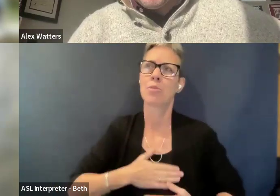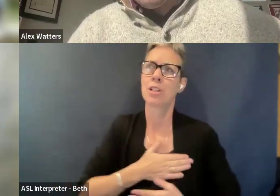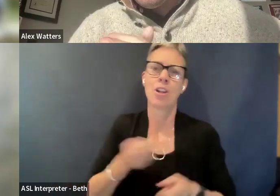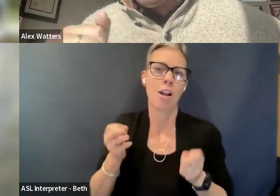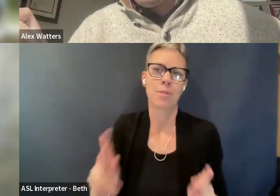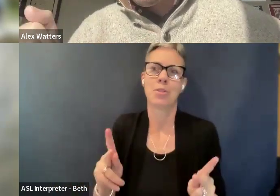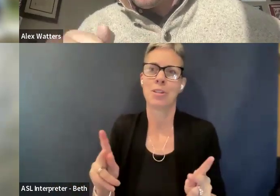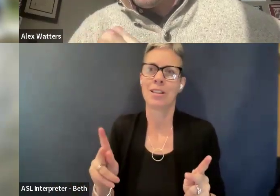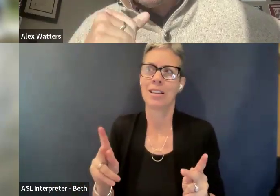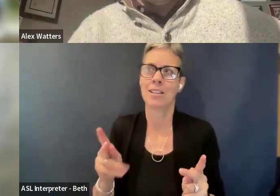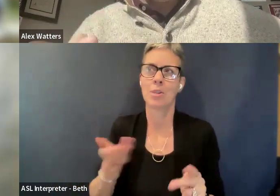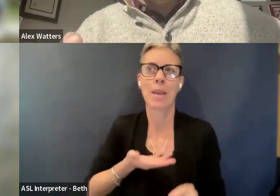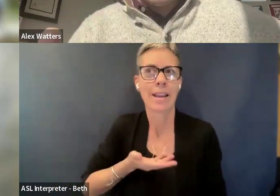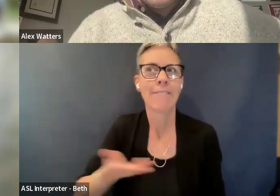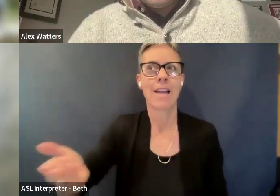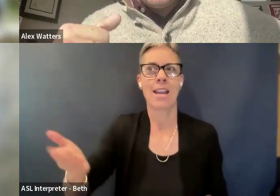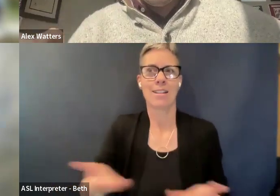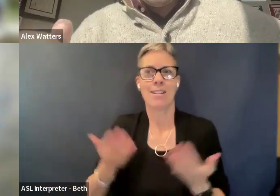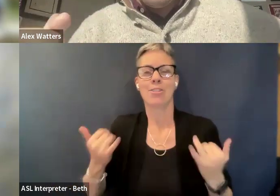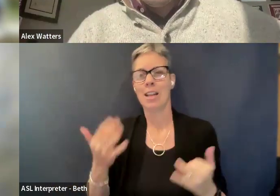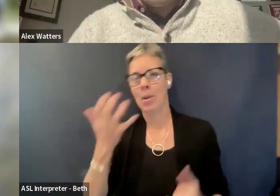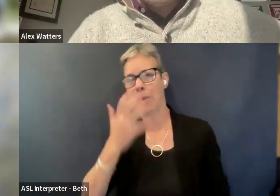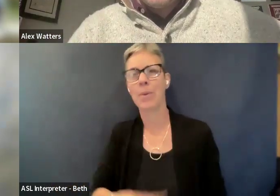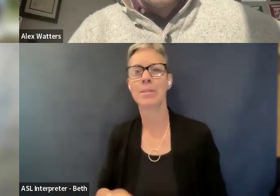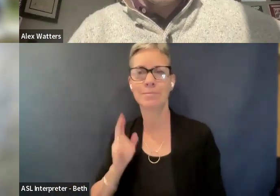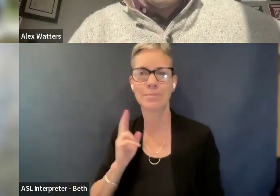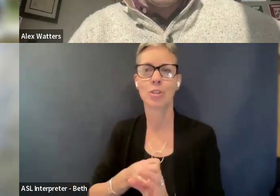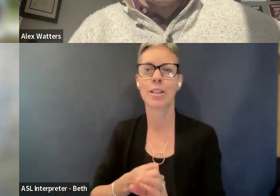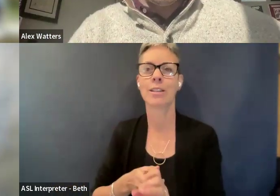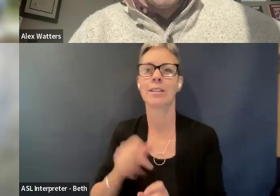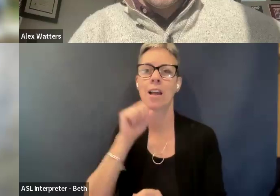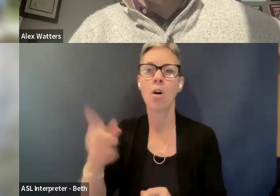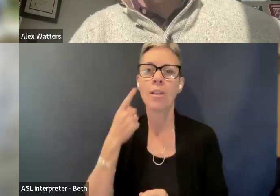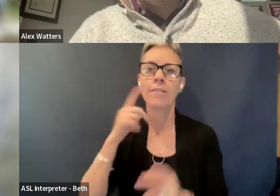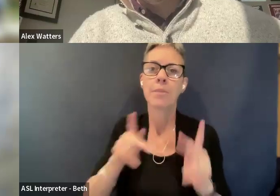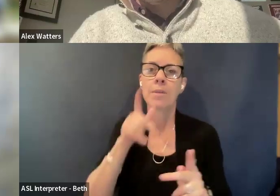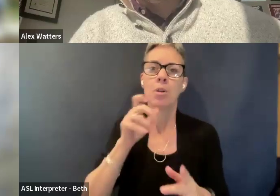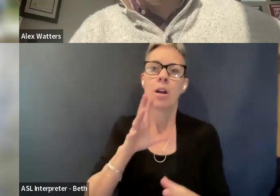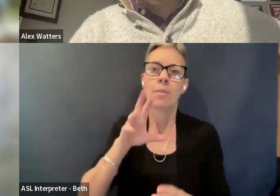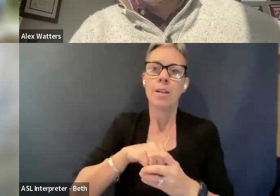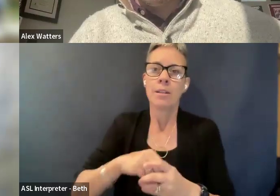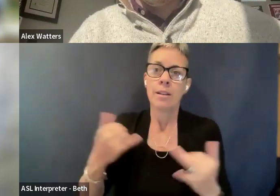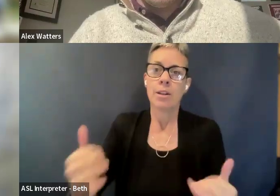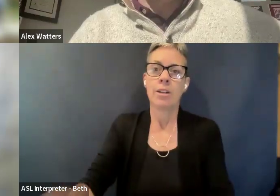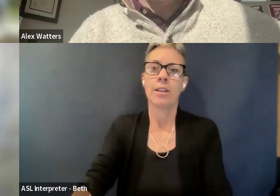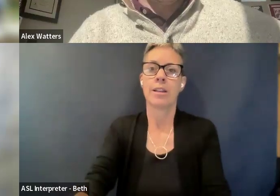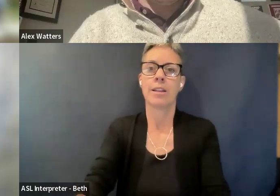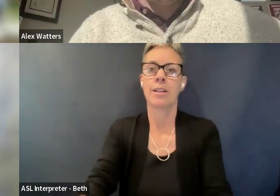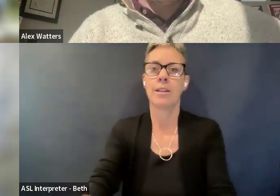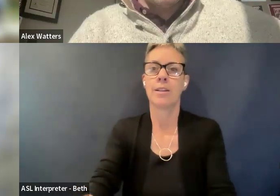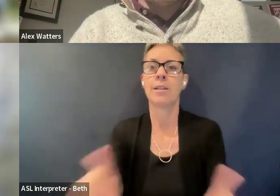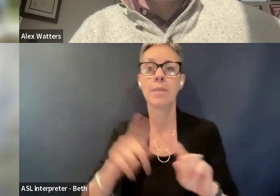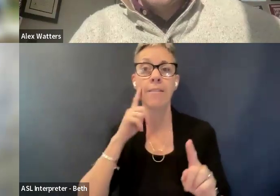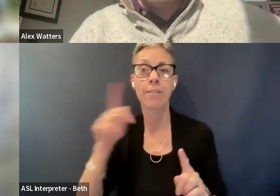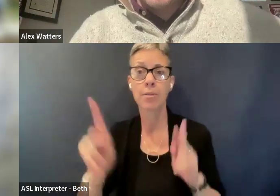opportunity to be here today, not only for those that are participating currently, but also those that will watch this